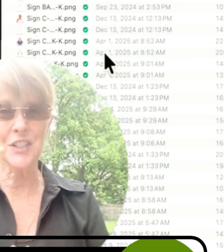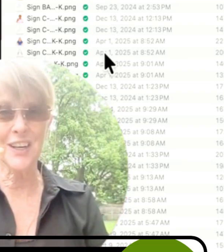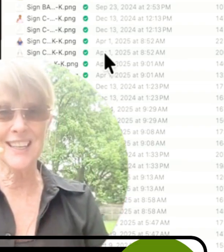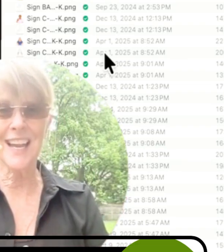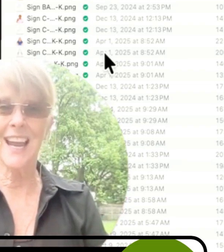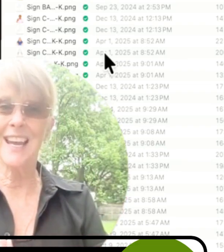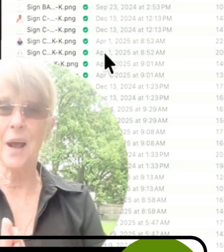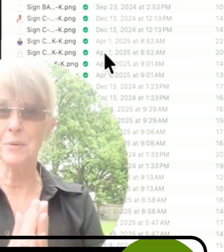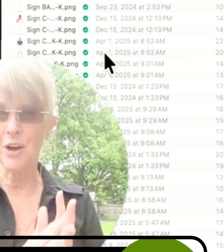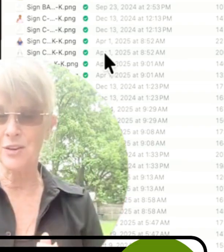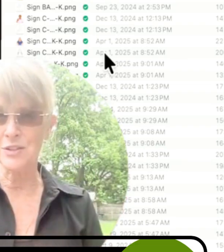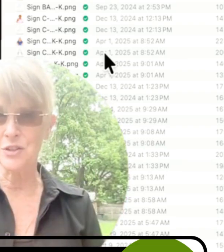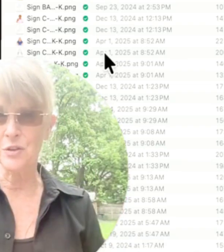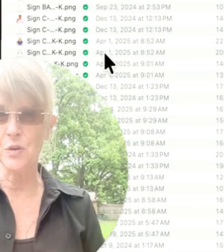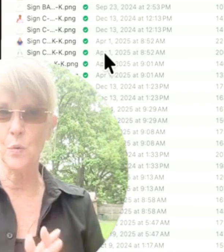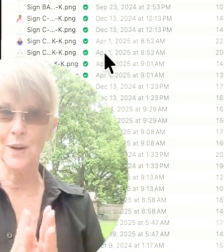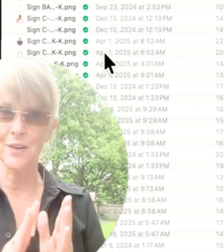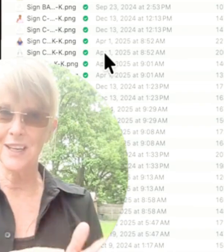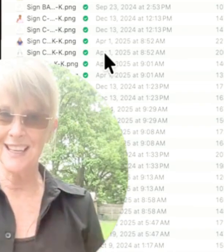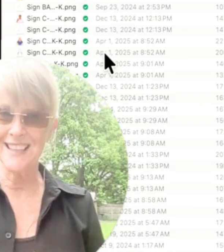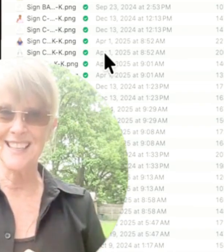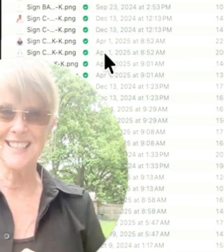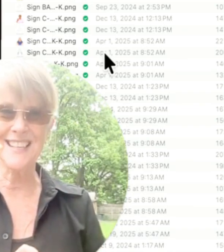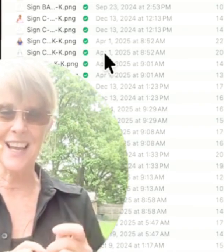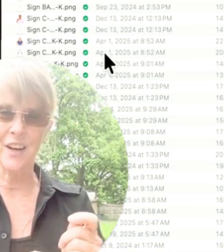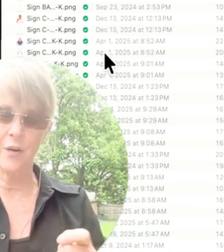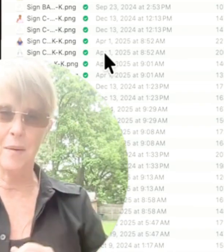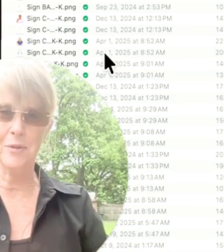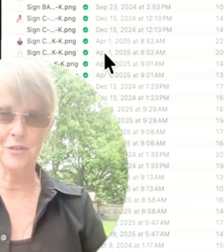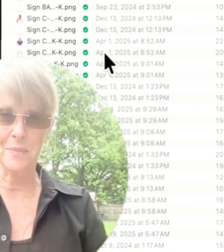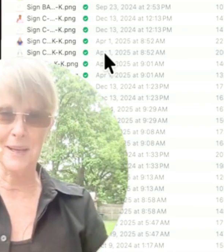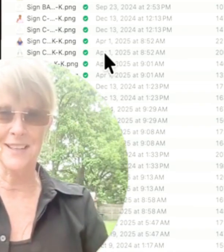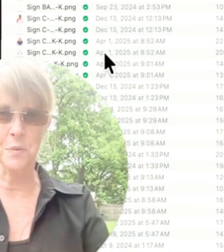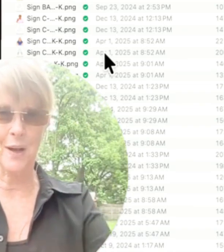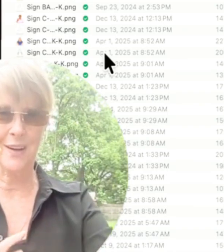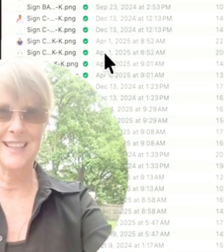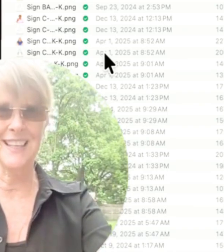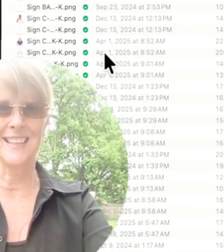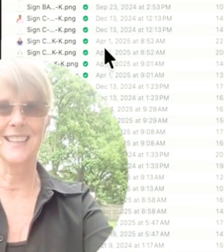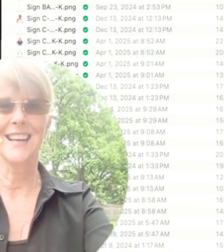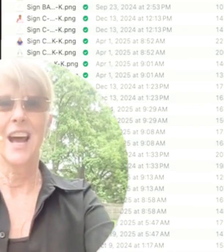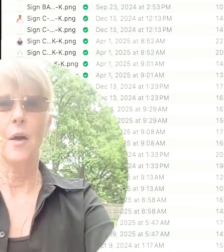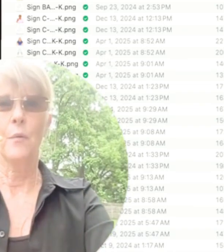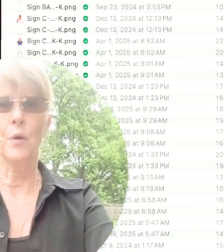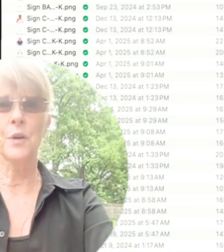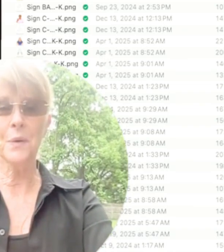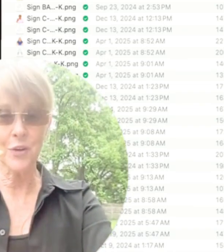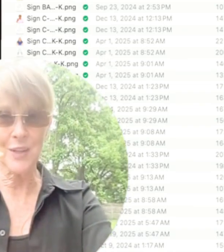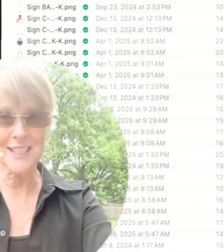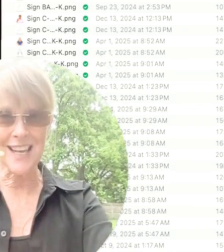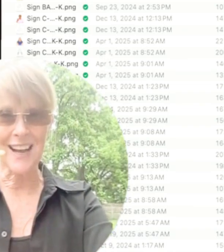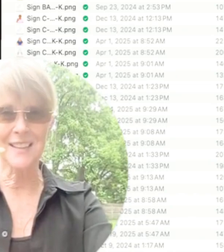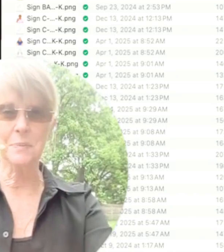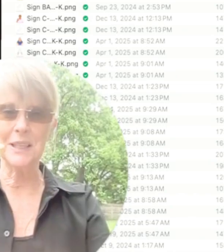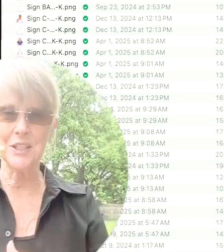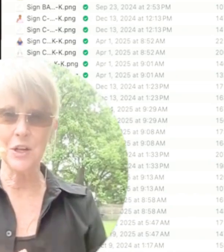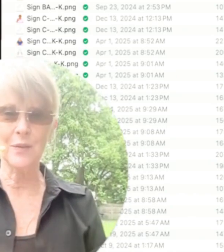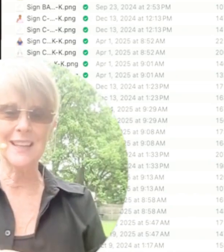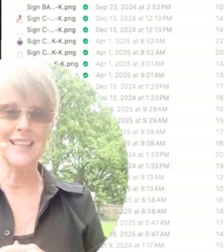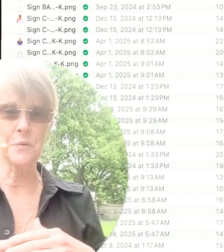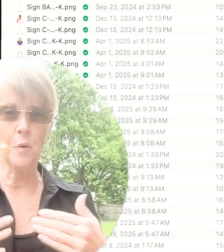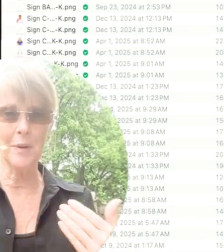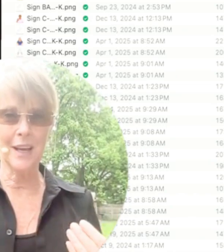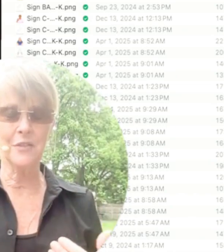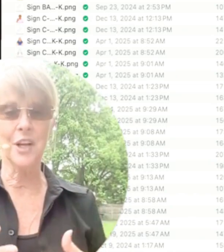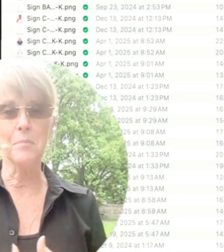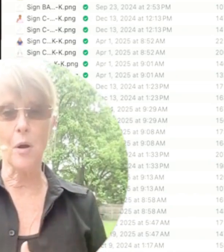get started, and I'm going to also show you where you can get these and grab a freebie as well at the end. We're going to review these signs. Please note that